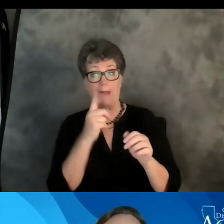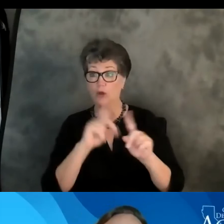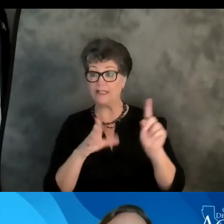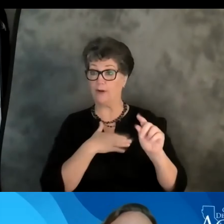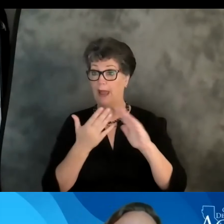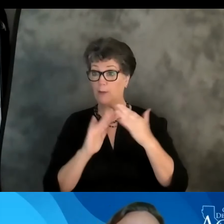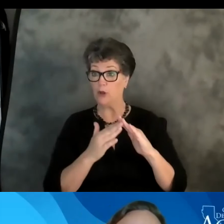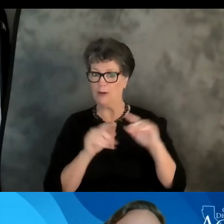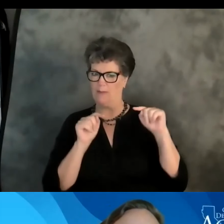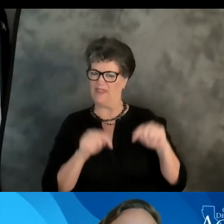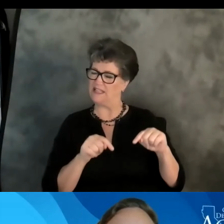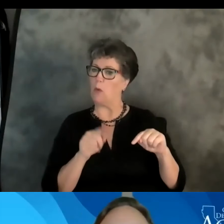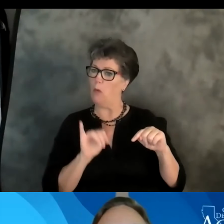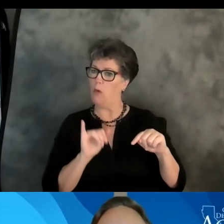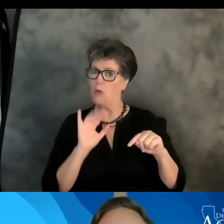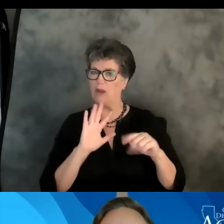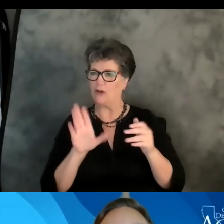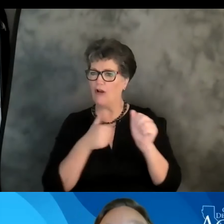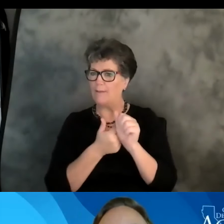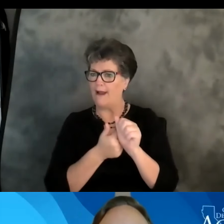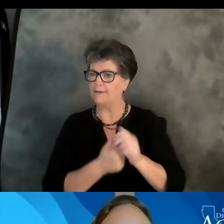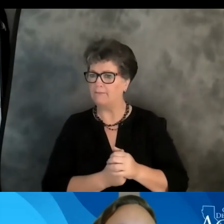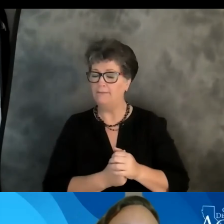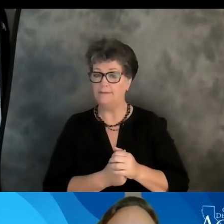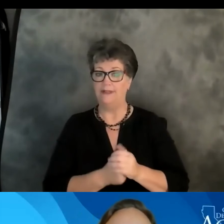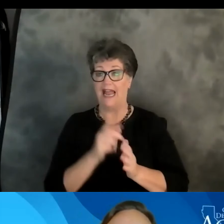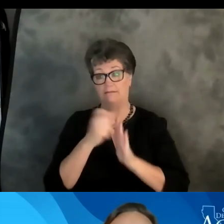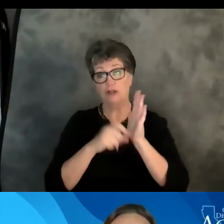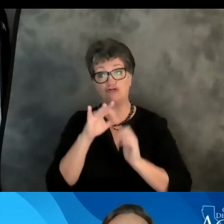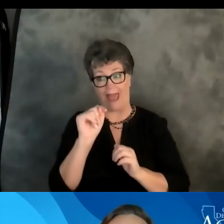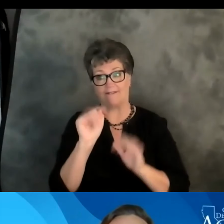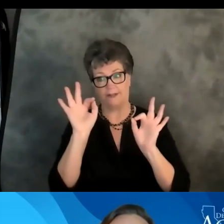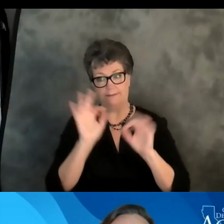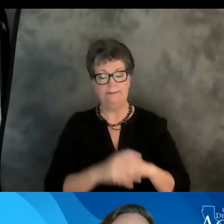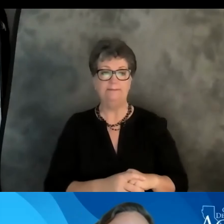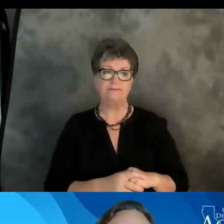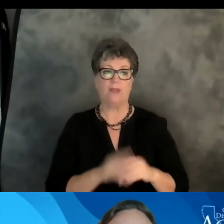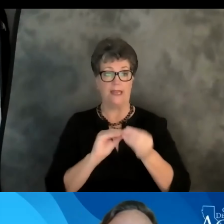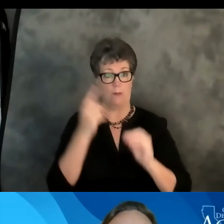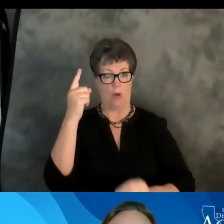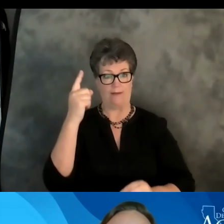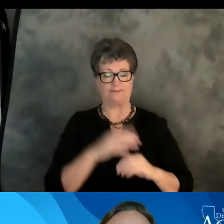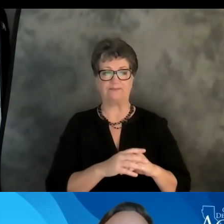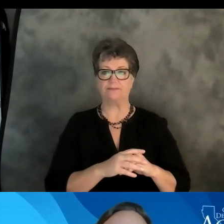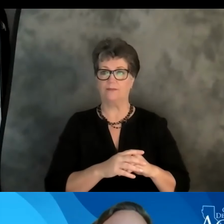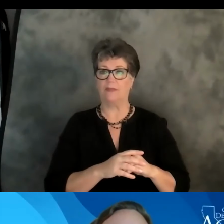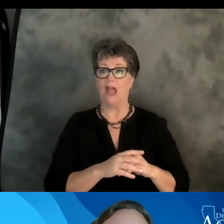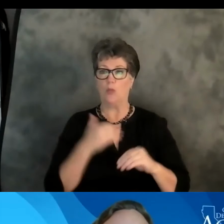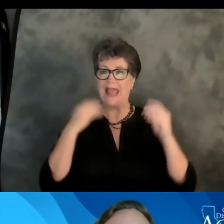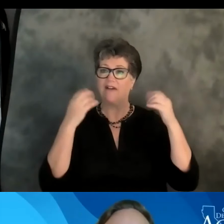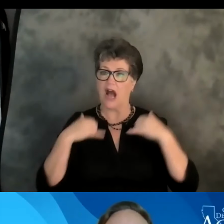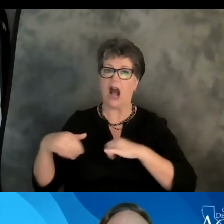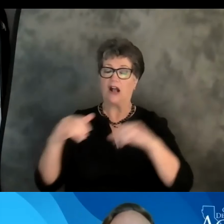community, but this might be a framework we could all get around. And again, draft. Okay, Number one, that we have a